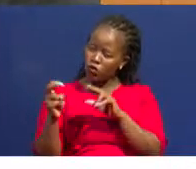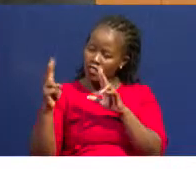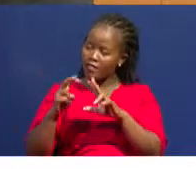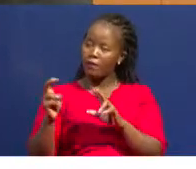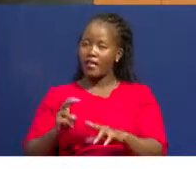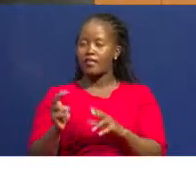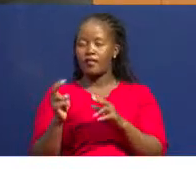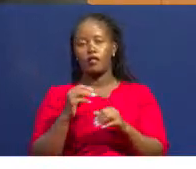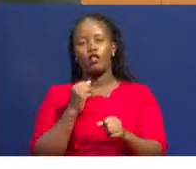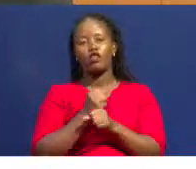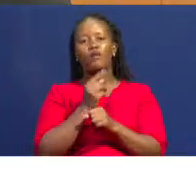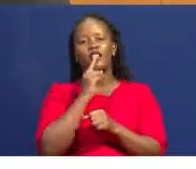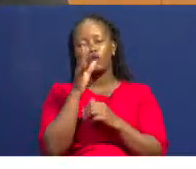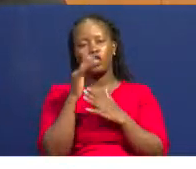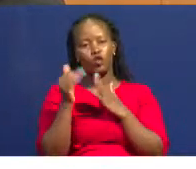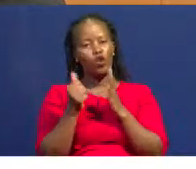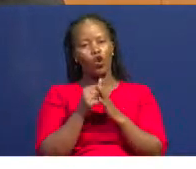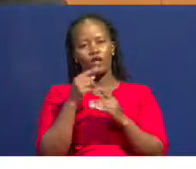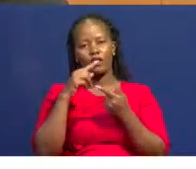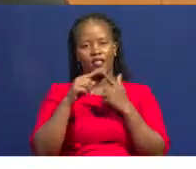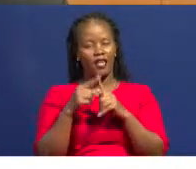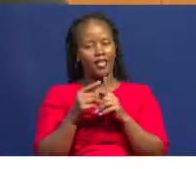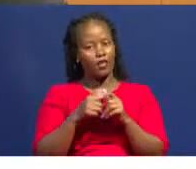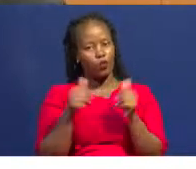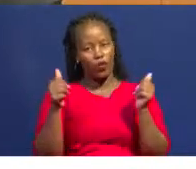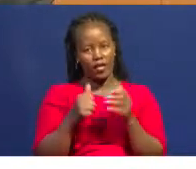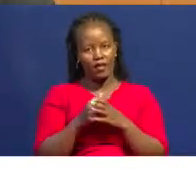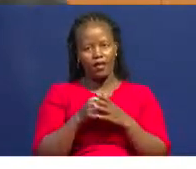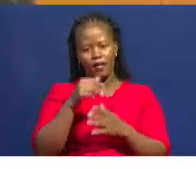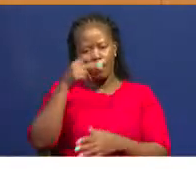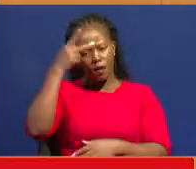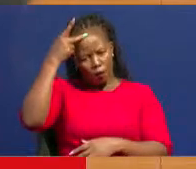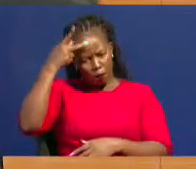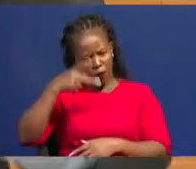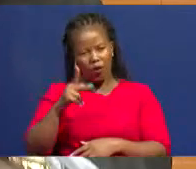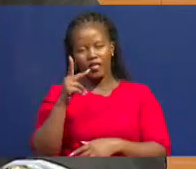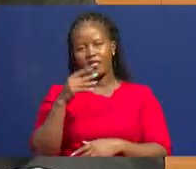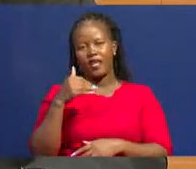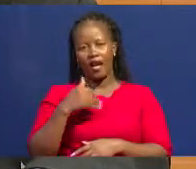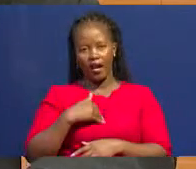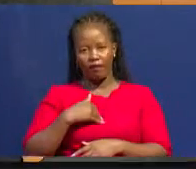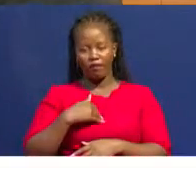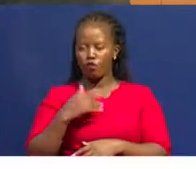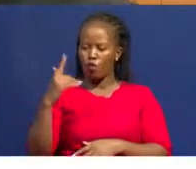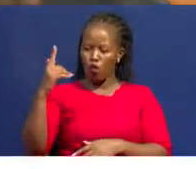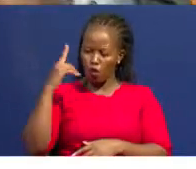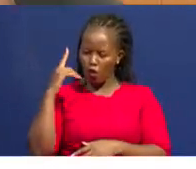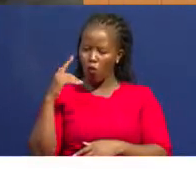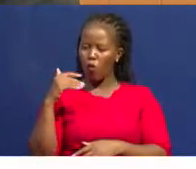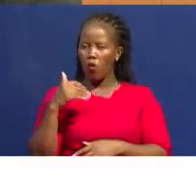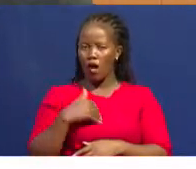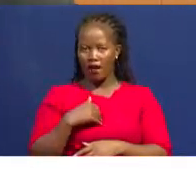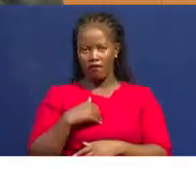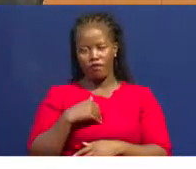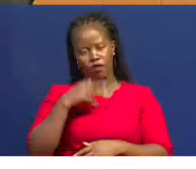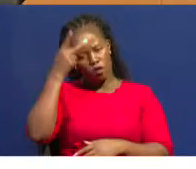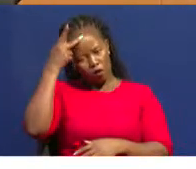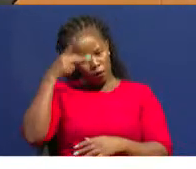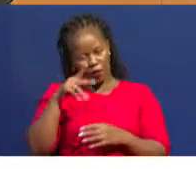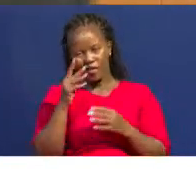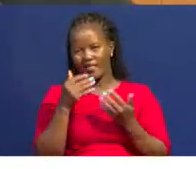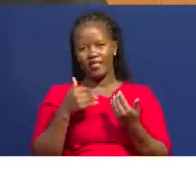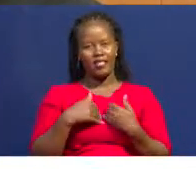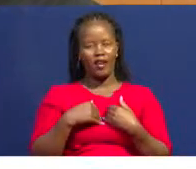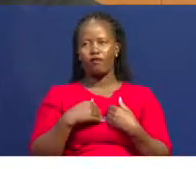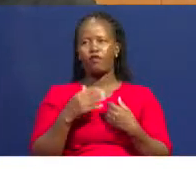the standard? We have every policy in this country. We have any law in this country. We have policies. In fact, we